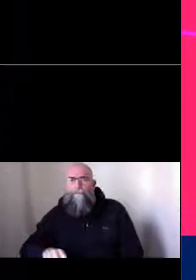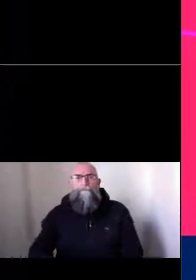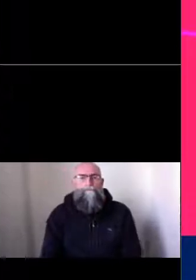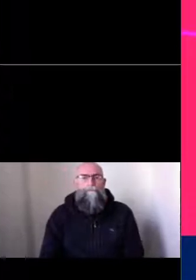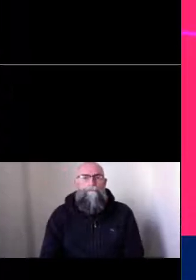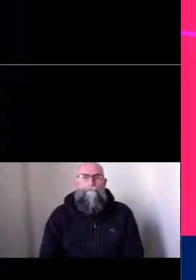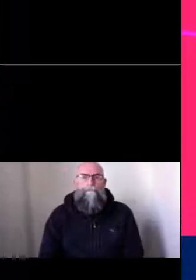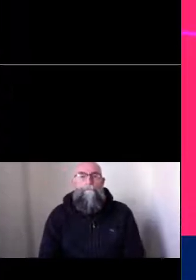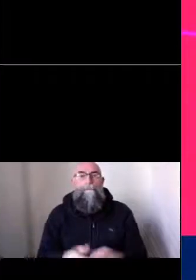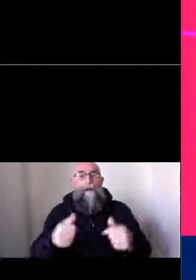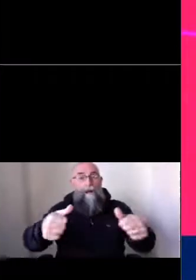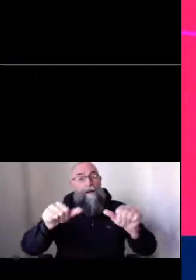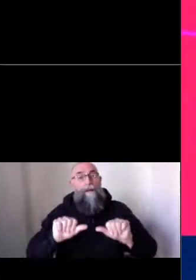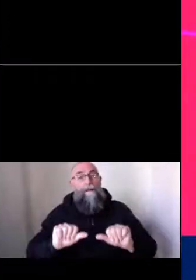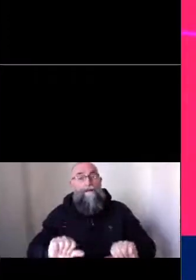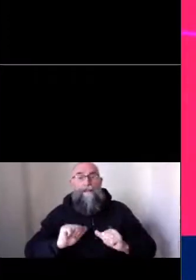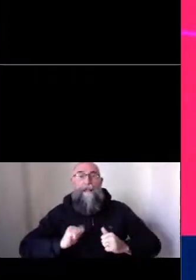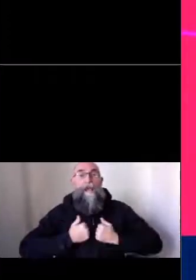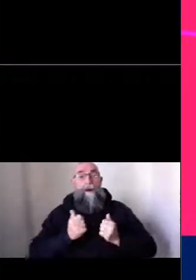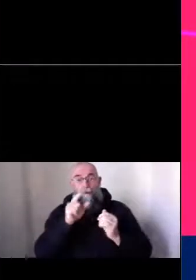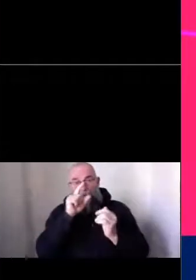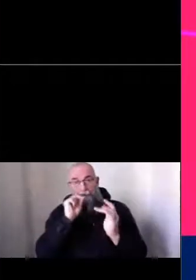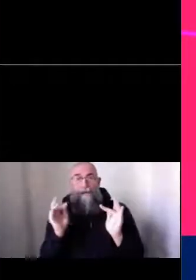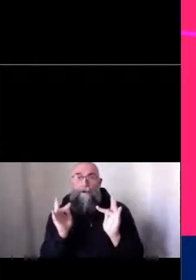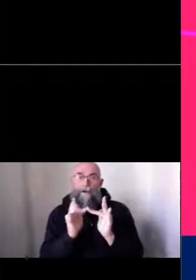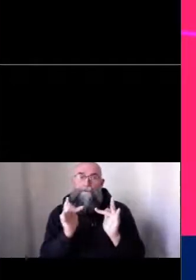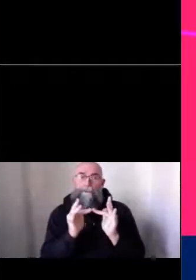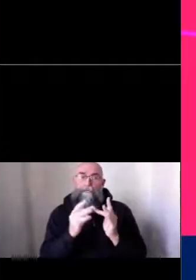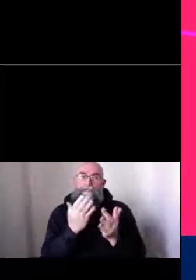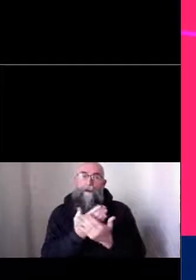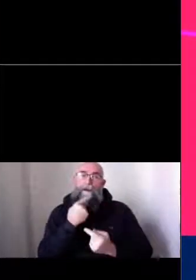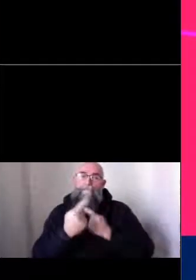And then our contact details are available there too.